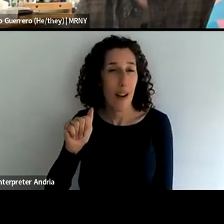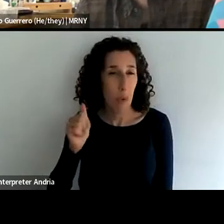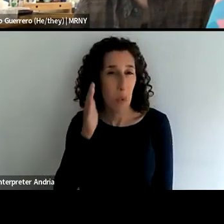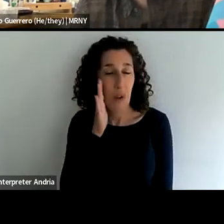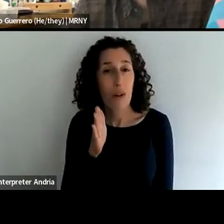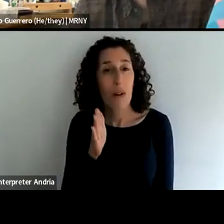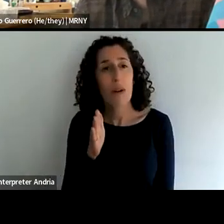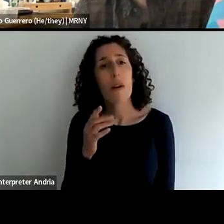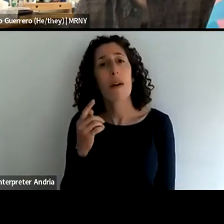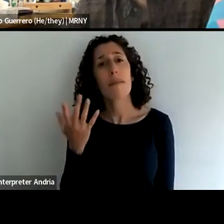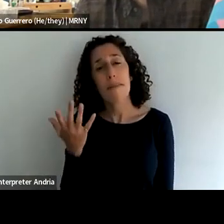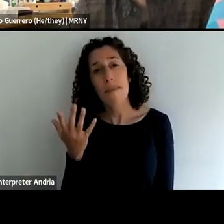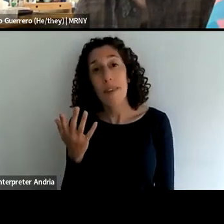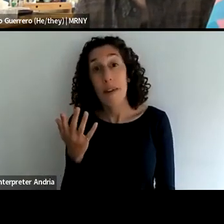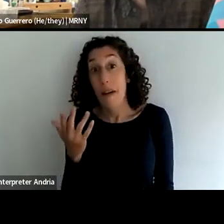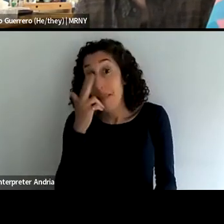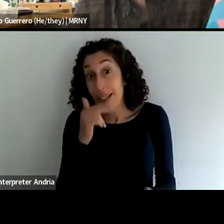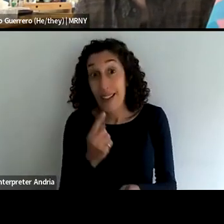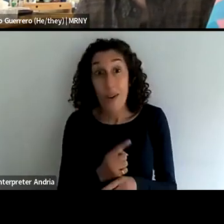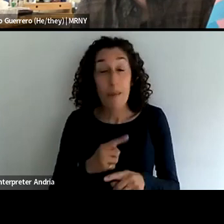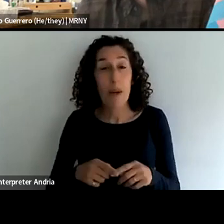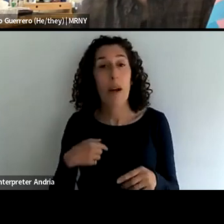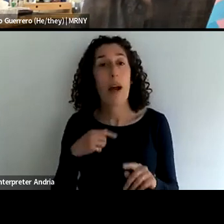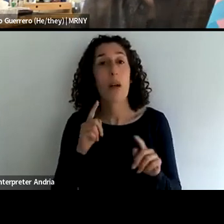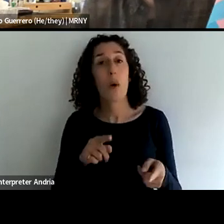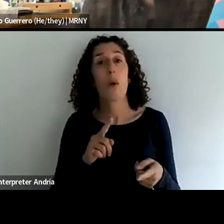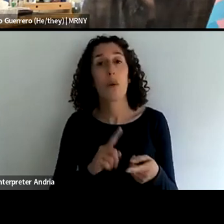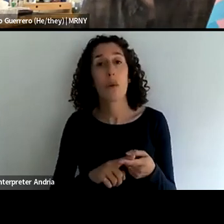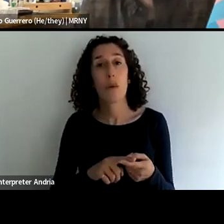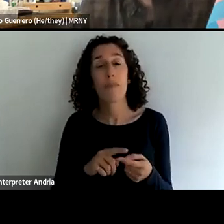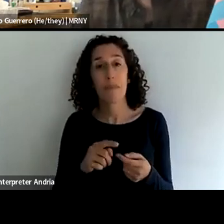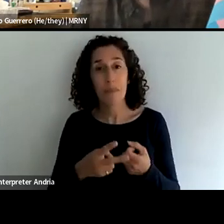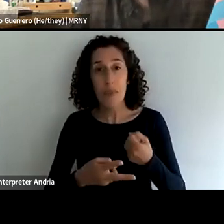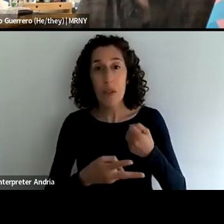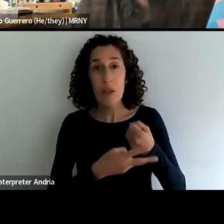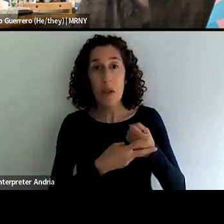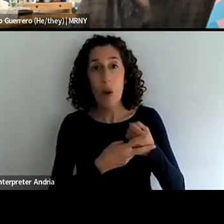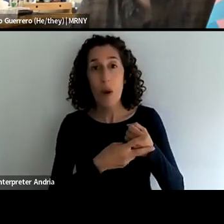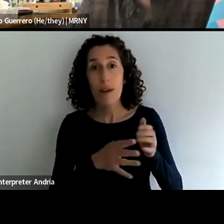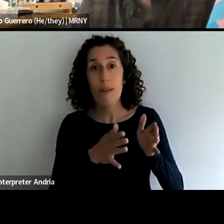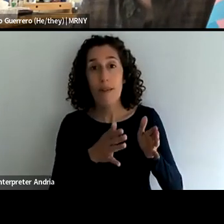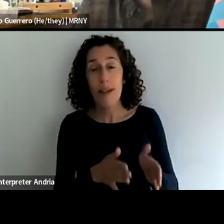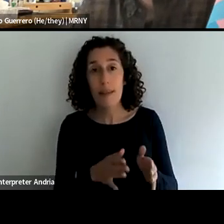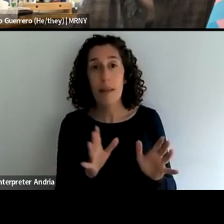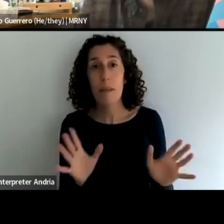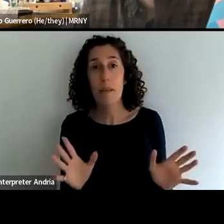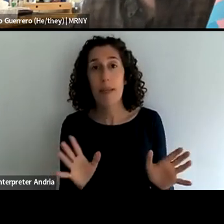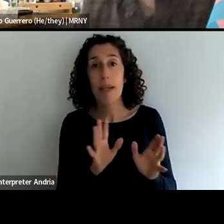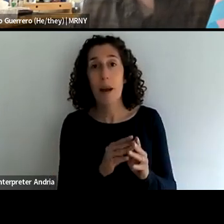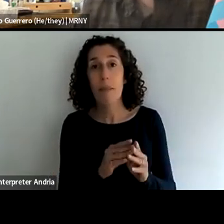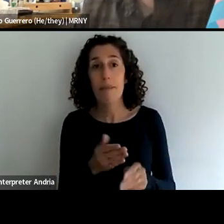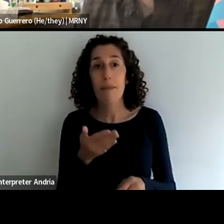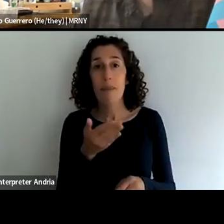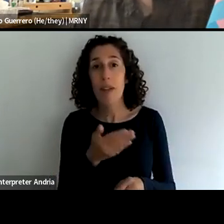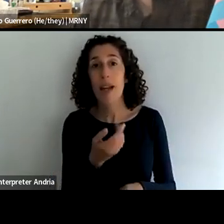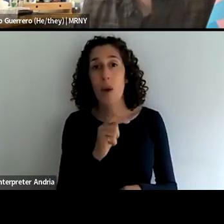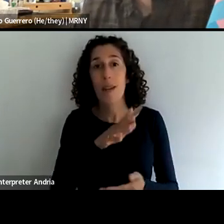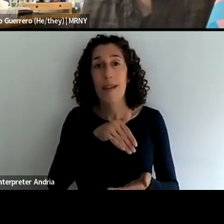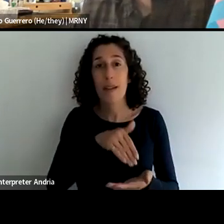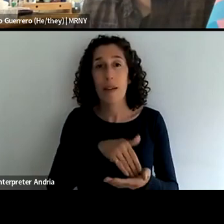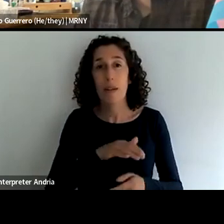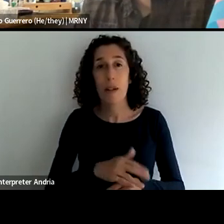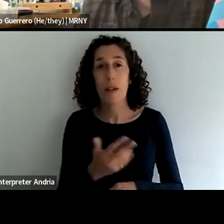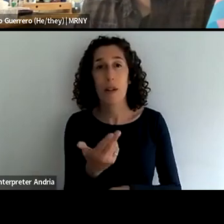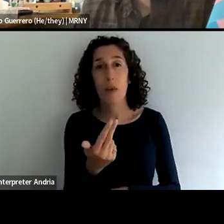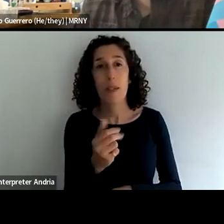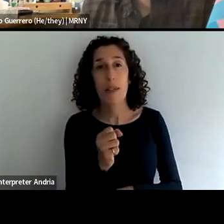I go to the LGBTQ plus archivist meetup at the center on 13th Street. And, you know, I was telling people this and they were like,